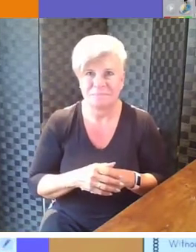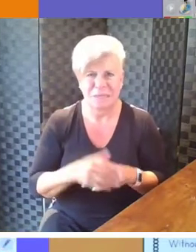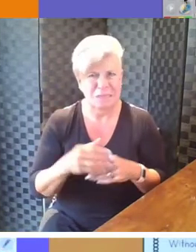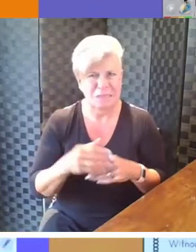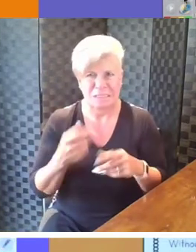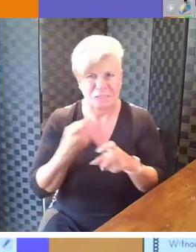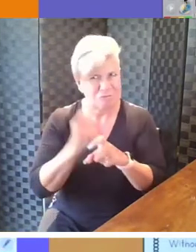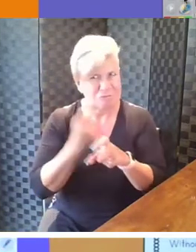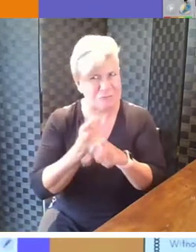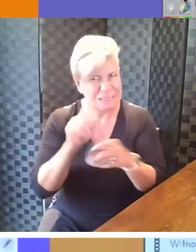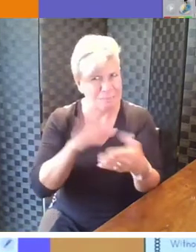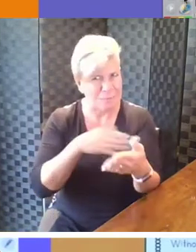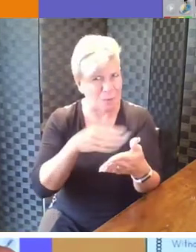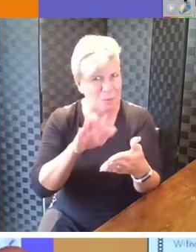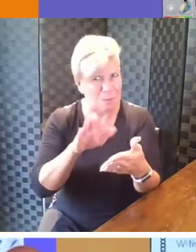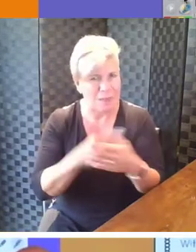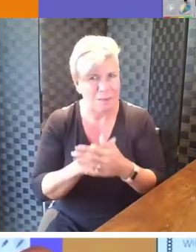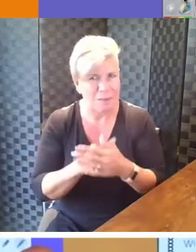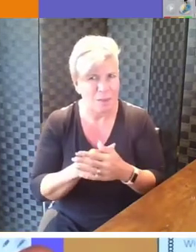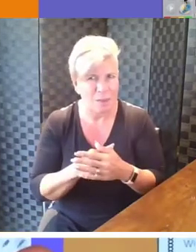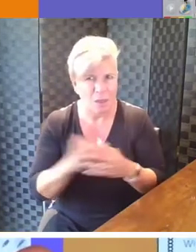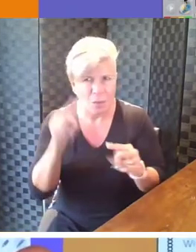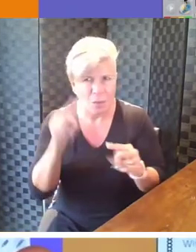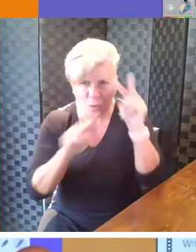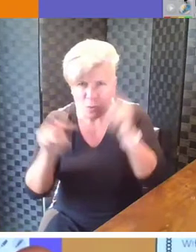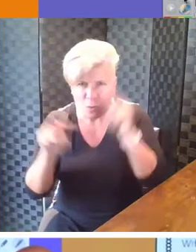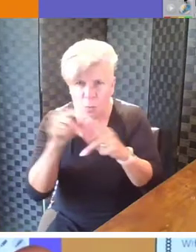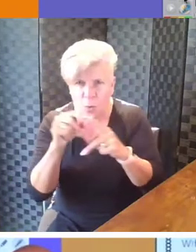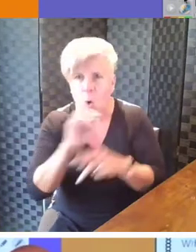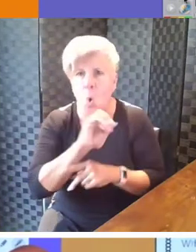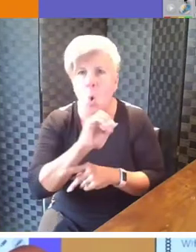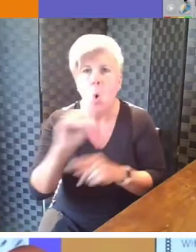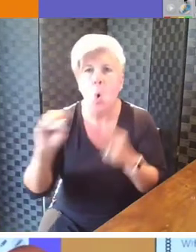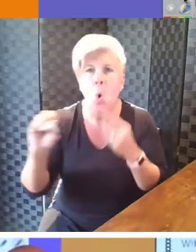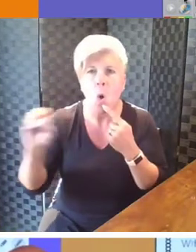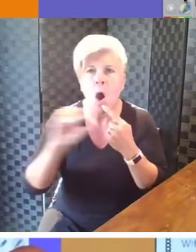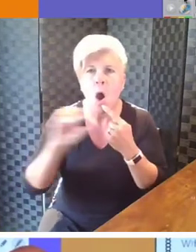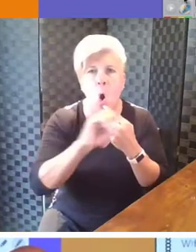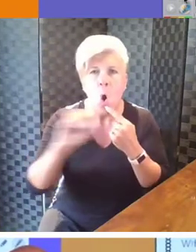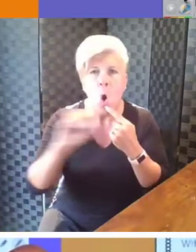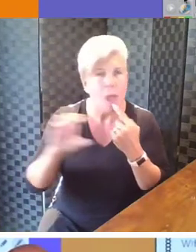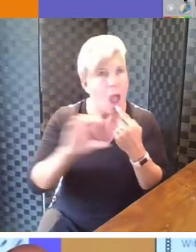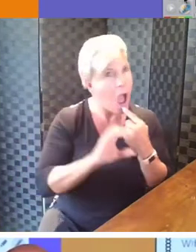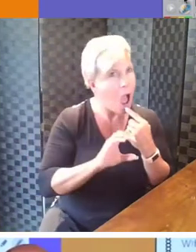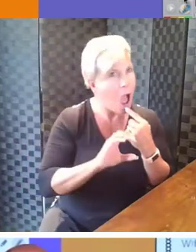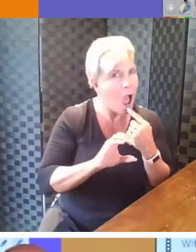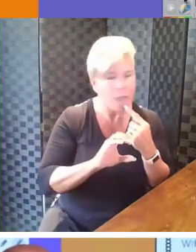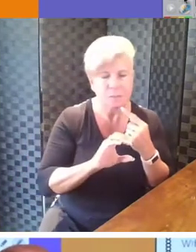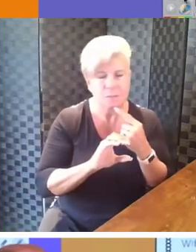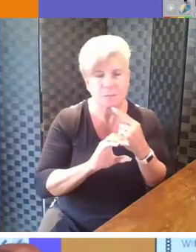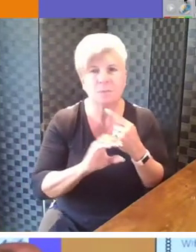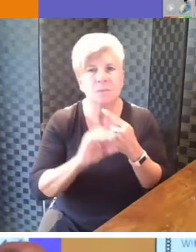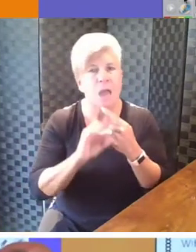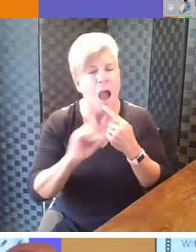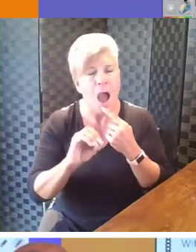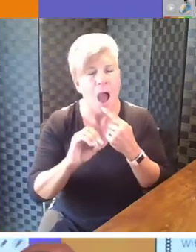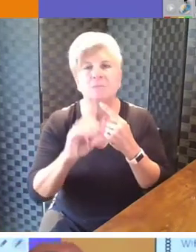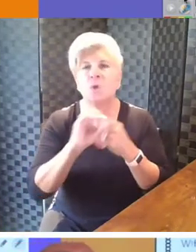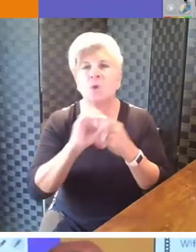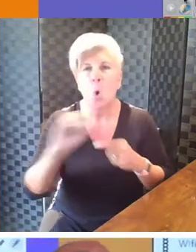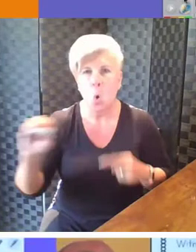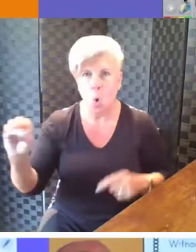tricky poem. We're looking for words that go O. Sometimes O goes ah, but this poem it's going to go